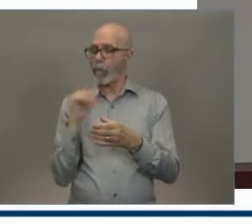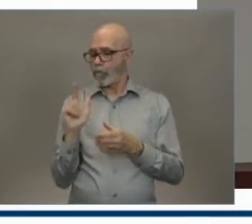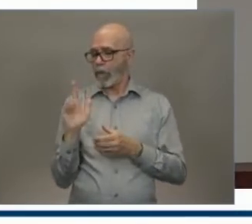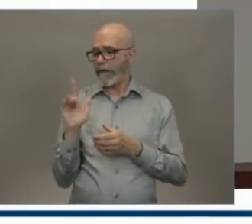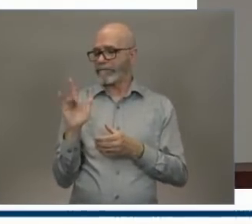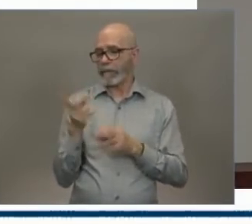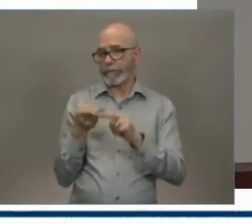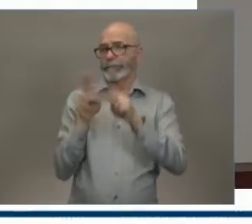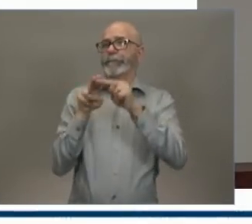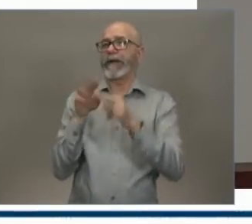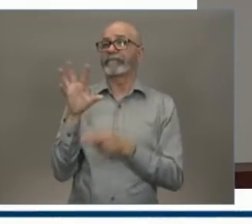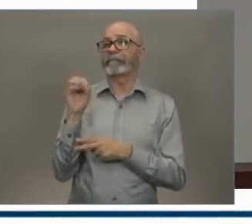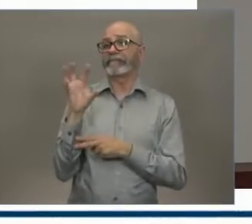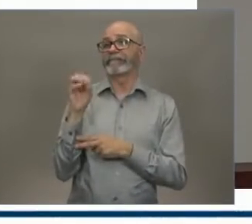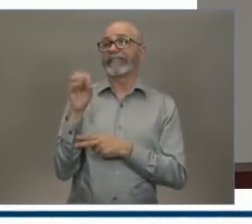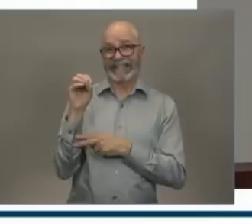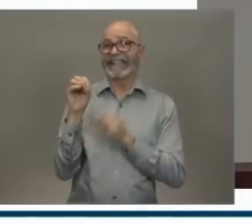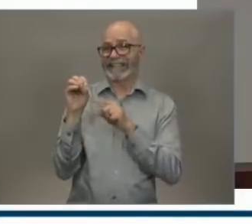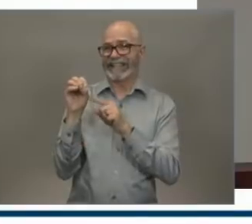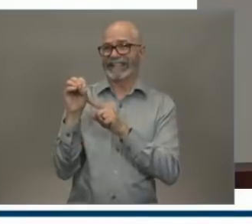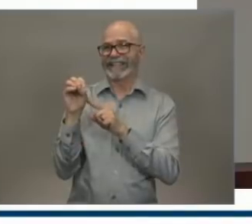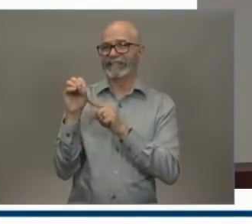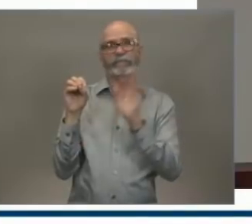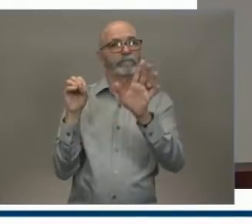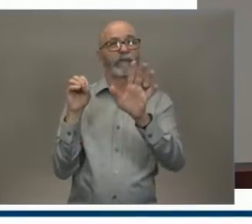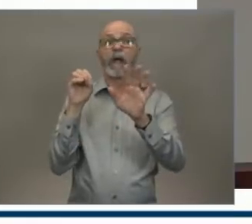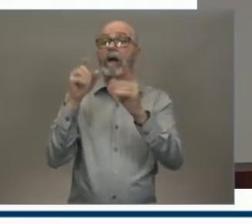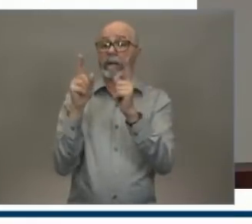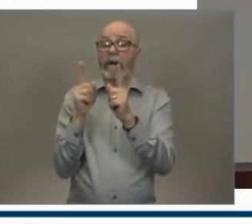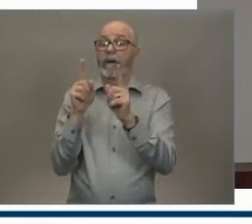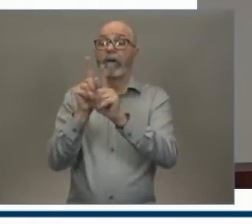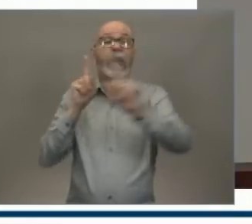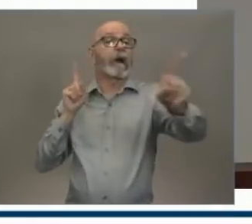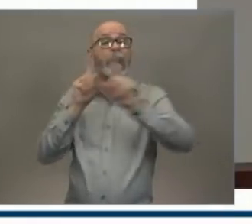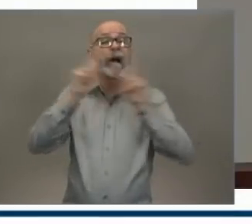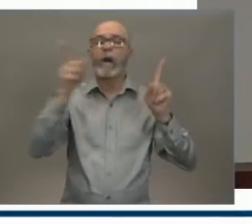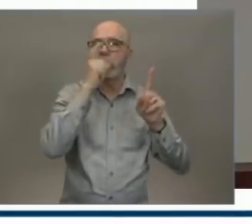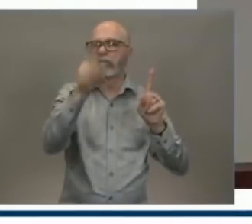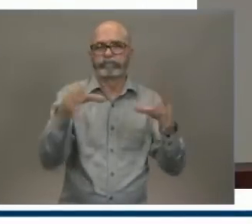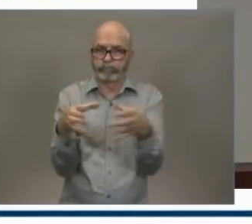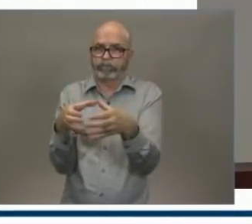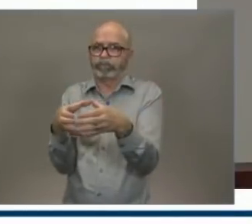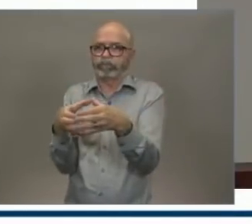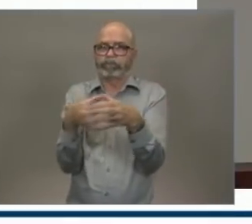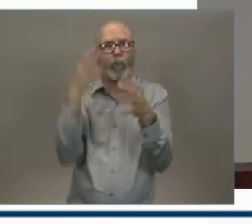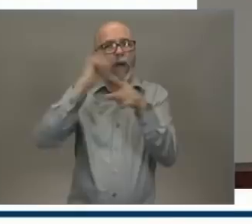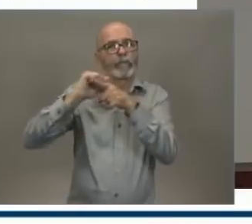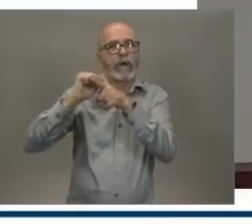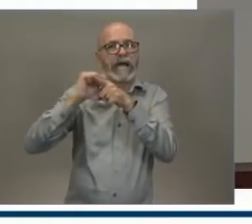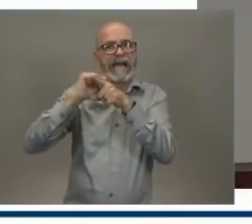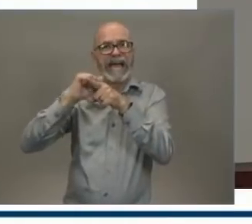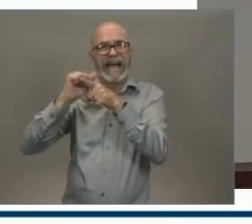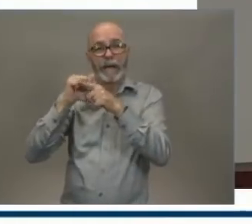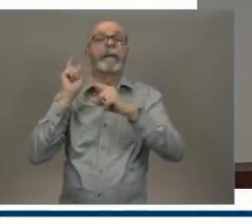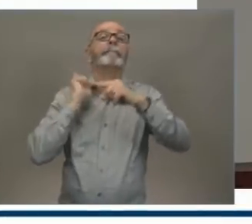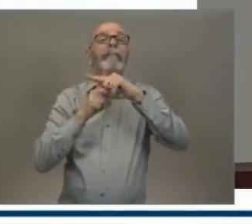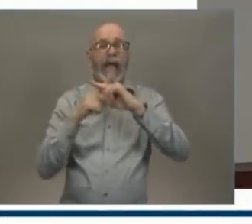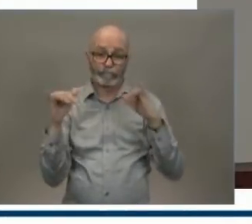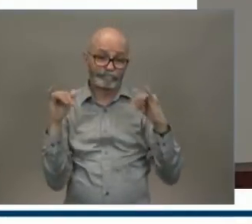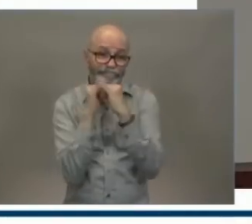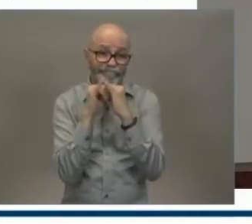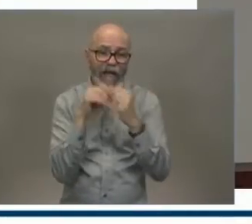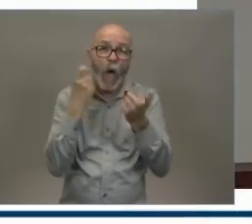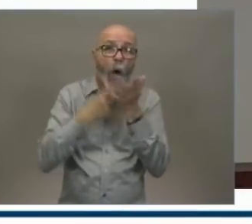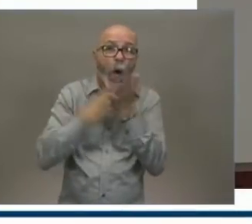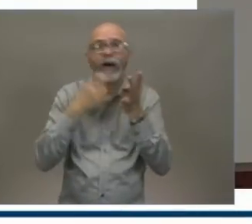distancing. This means that athletes will be able to continue to train, but then now be also to start to, or restart, games